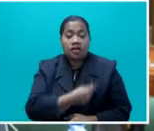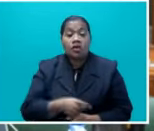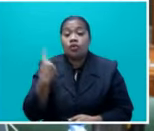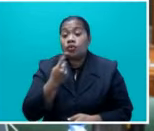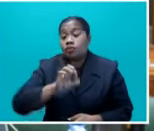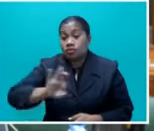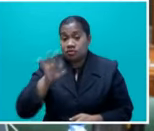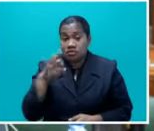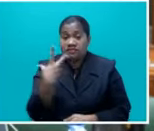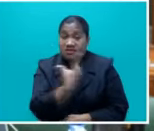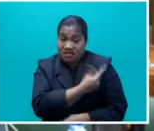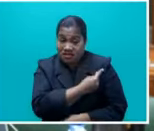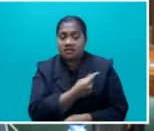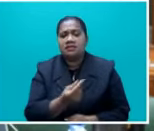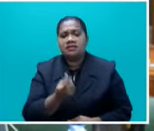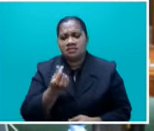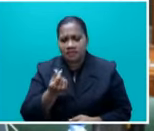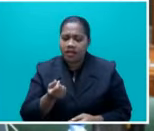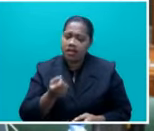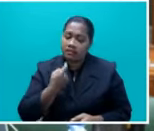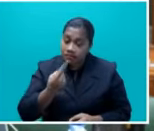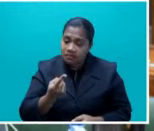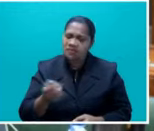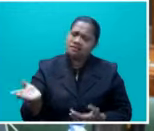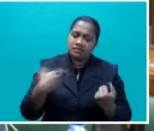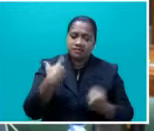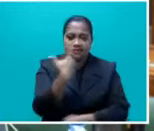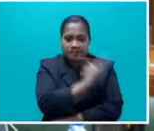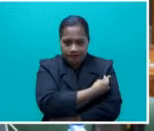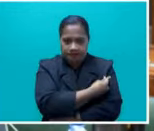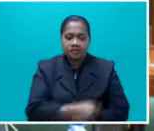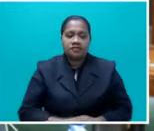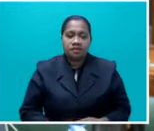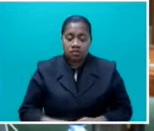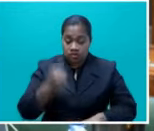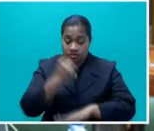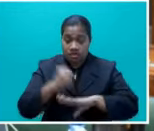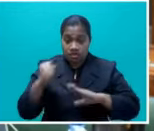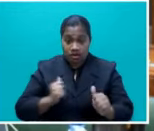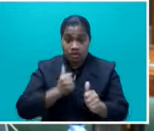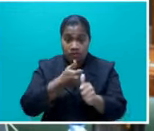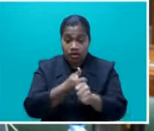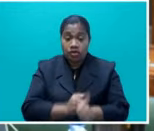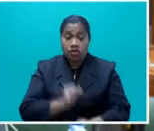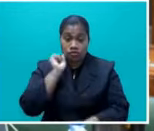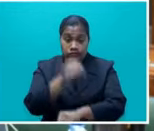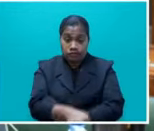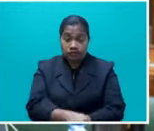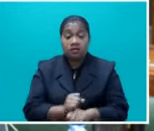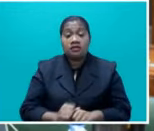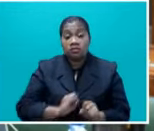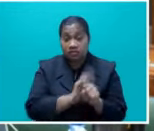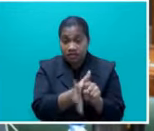simple: get vaccinated. Madam Speaker, the whole of government approach to confront and combat the deadly virus of COVID-19